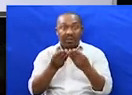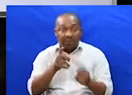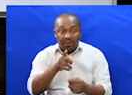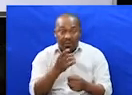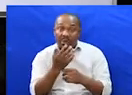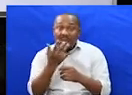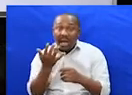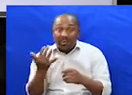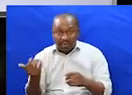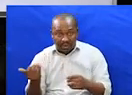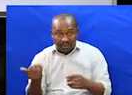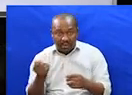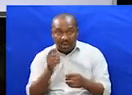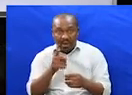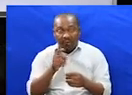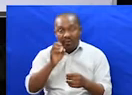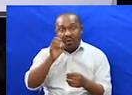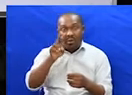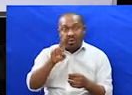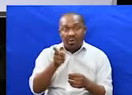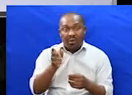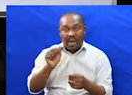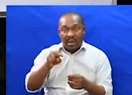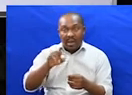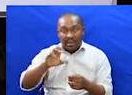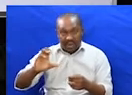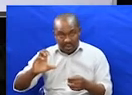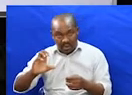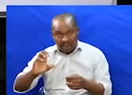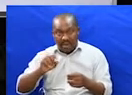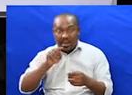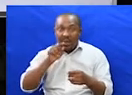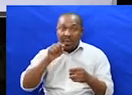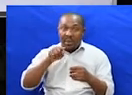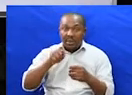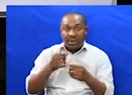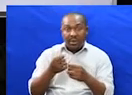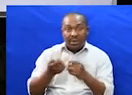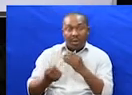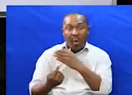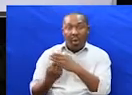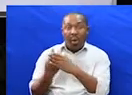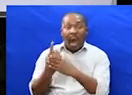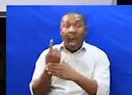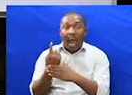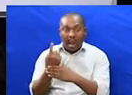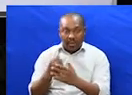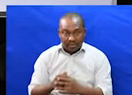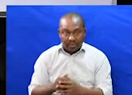of organic bases which occur in the nucleic acids. So there